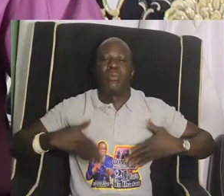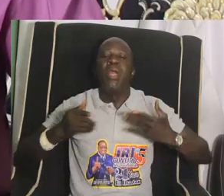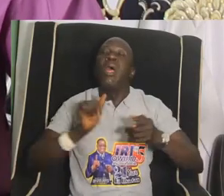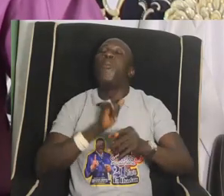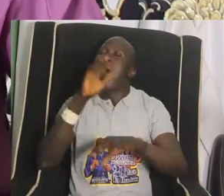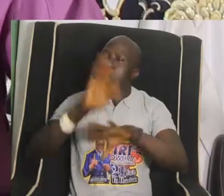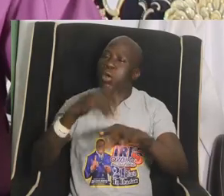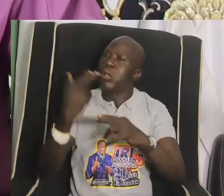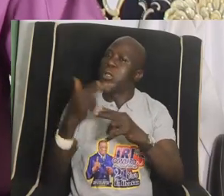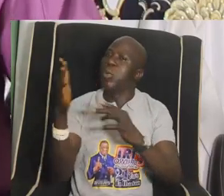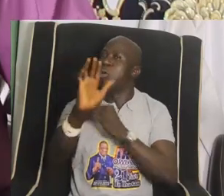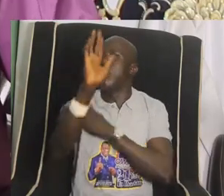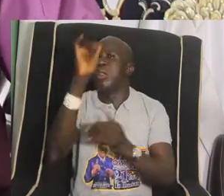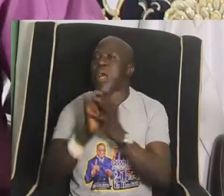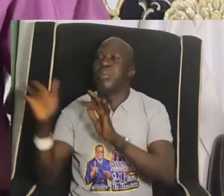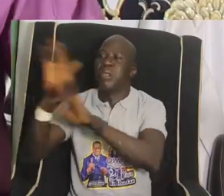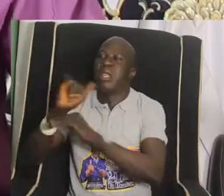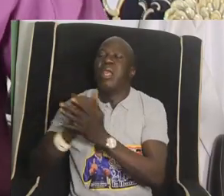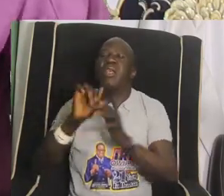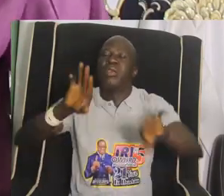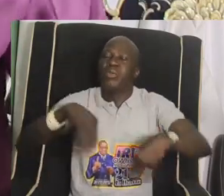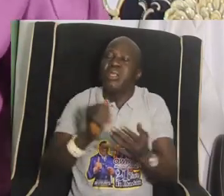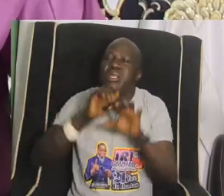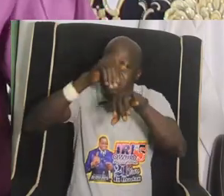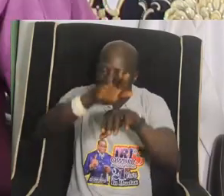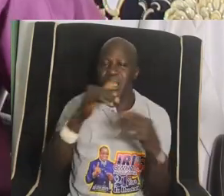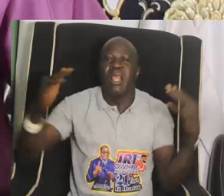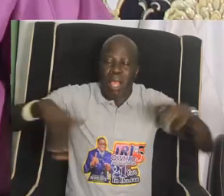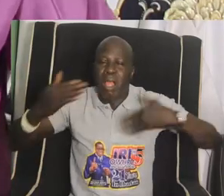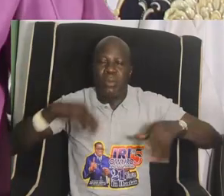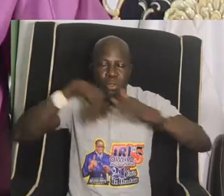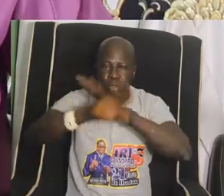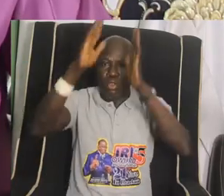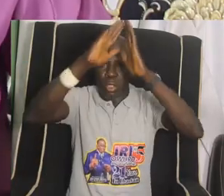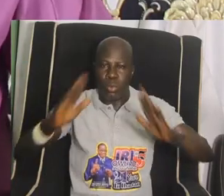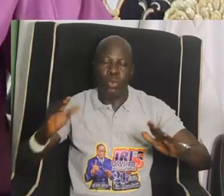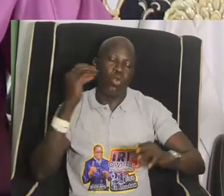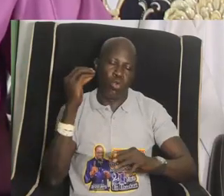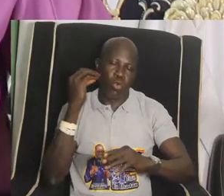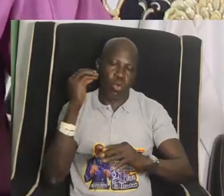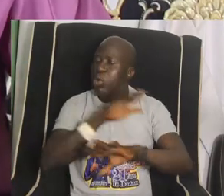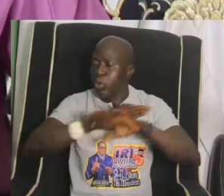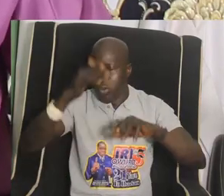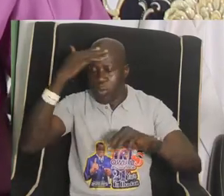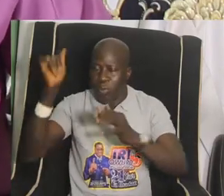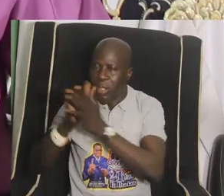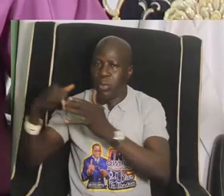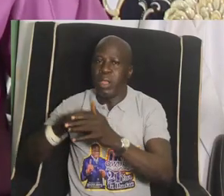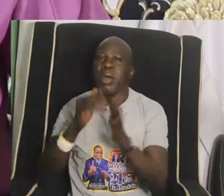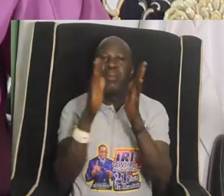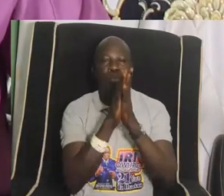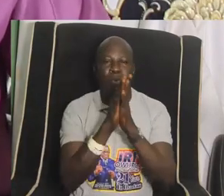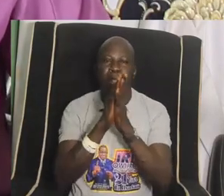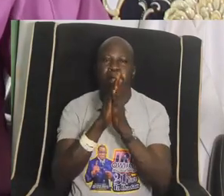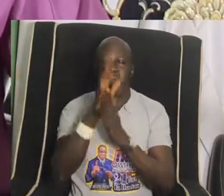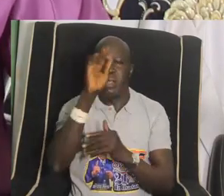happy. Why call God of happiness? Send joy to your home, Jesus. Don't